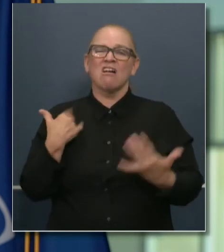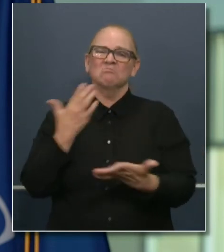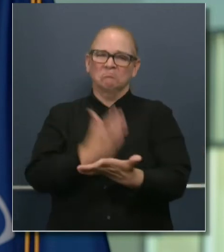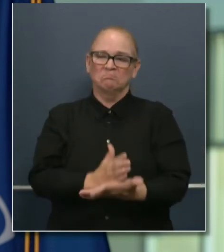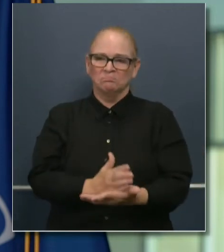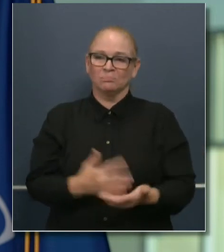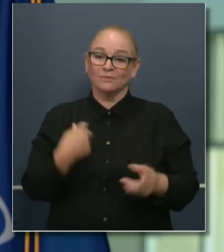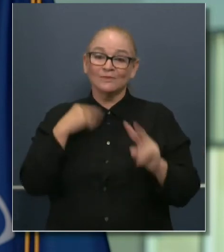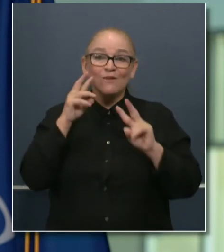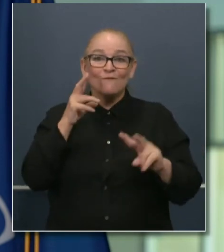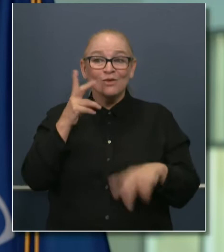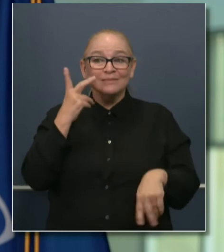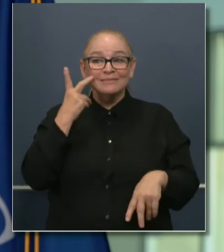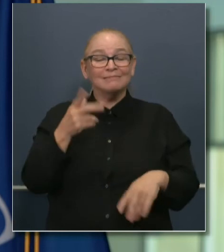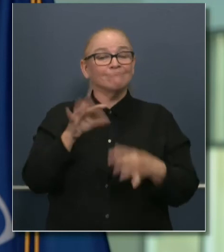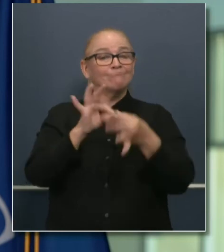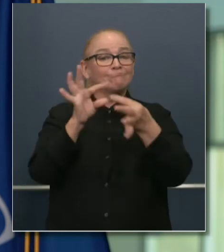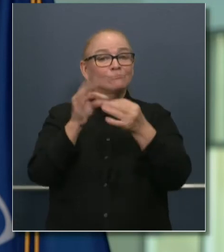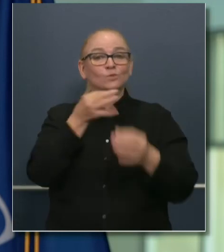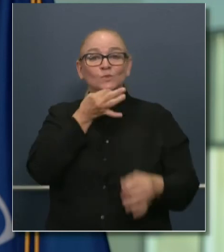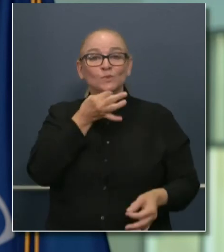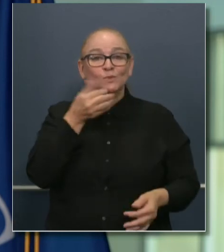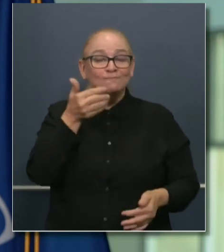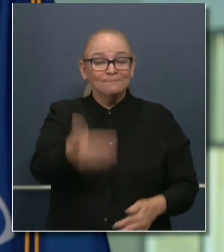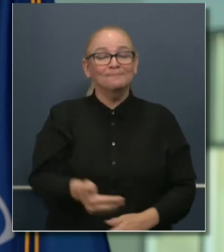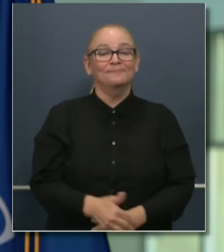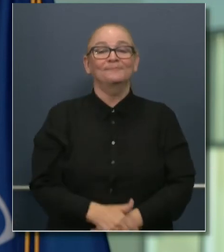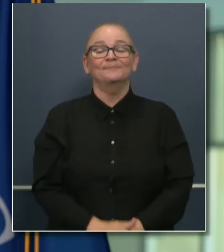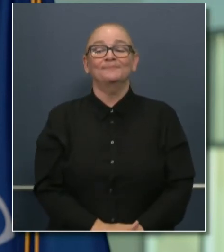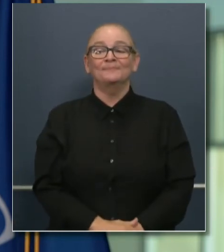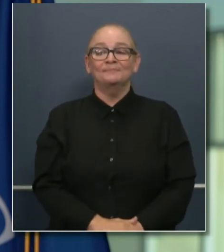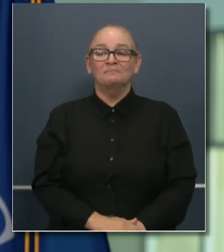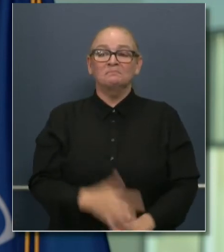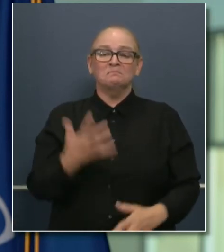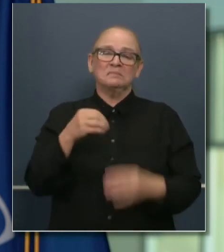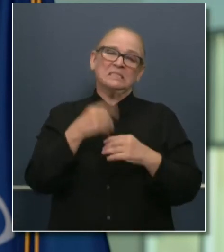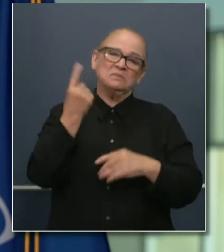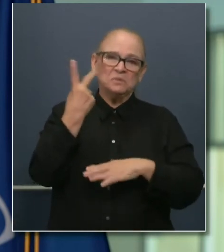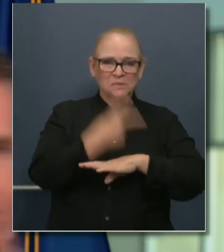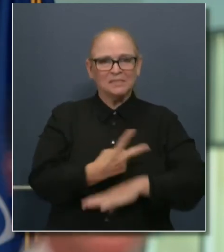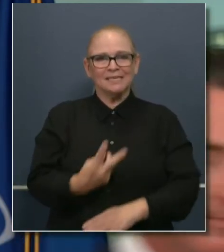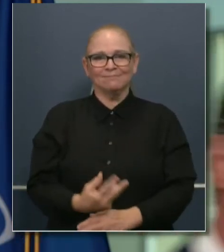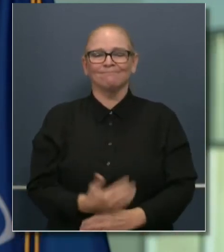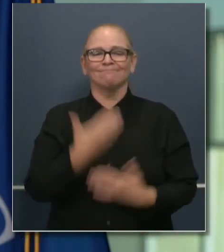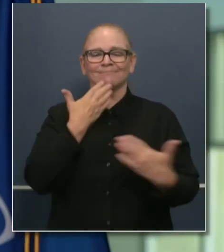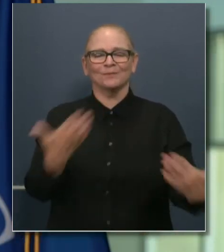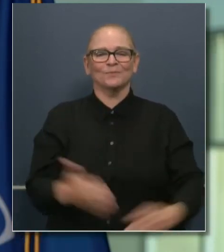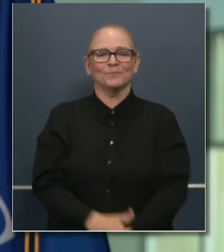catching back up, sharing some updated information in the next day or two. Thank you, everybody.